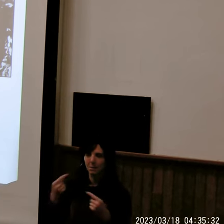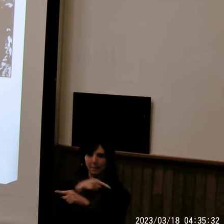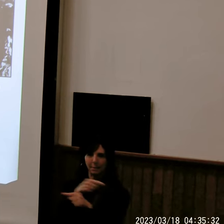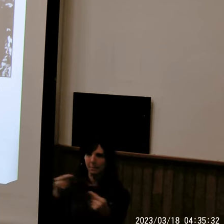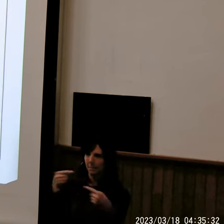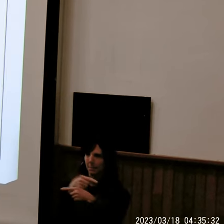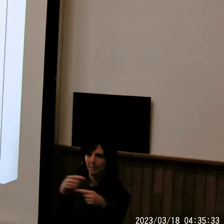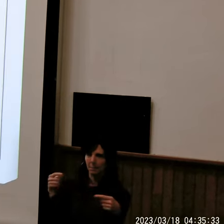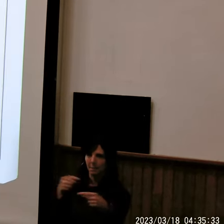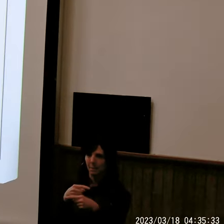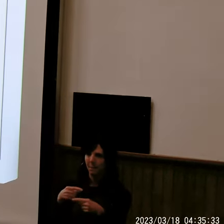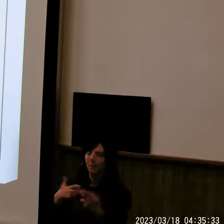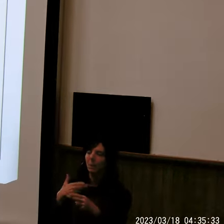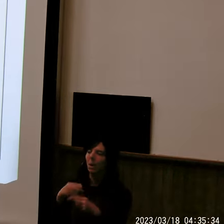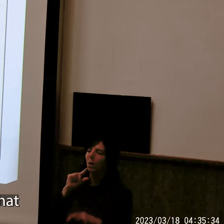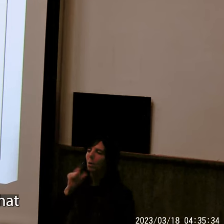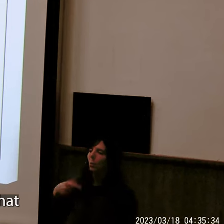seems.